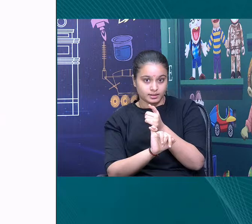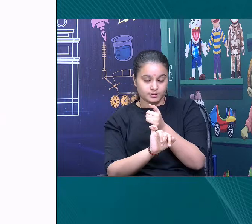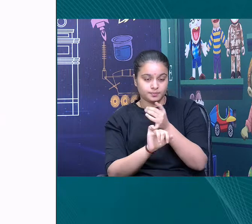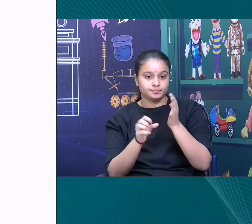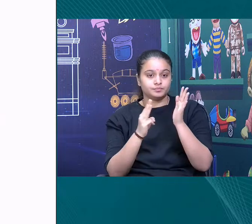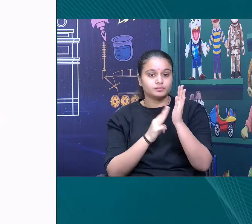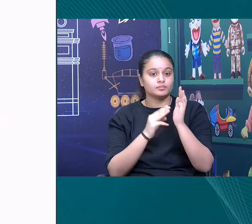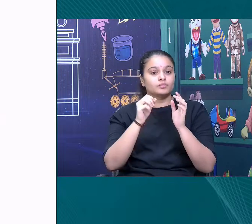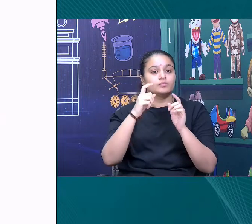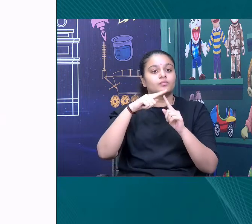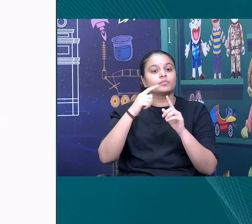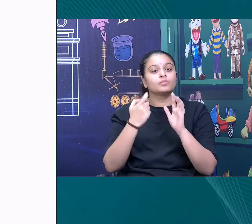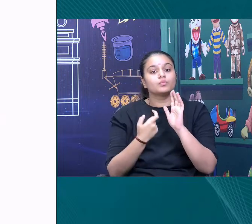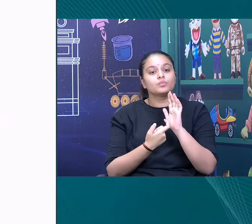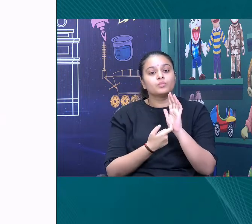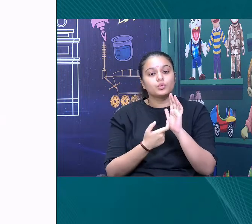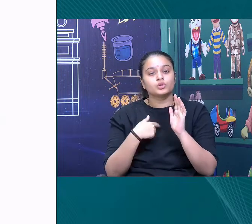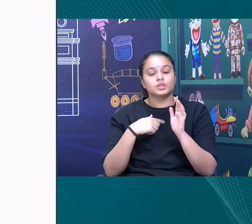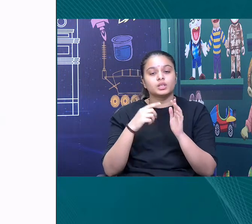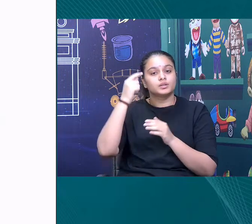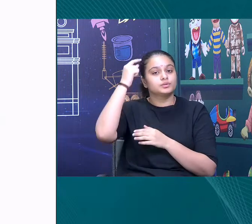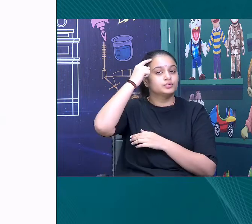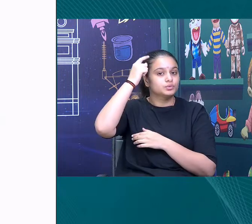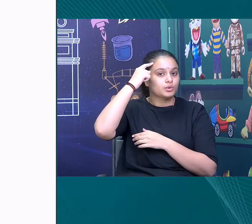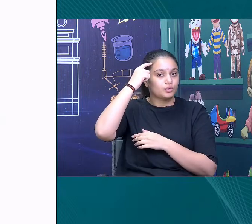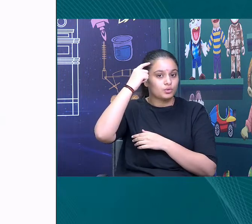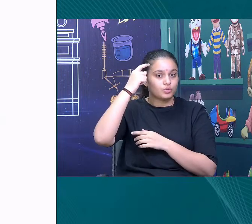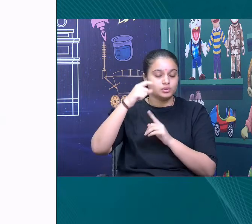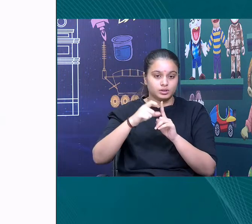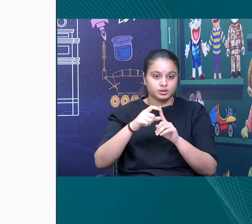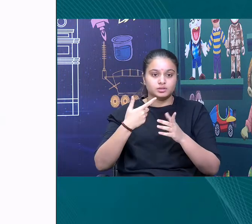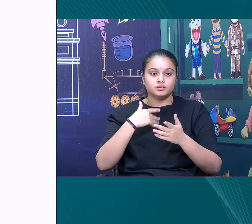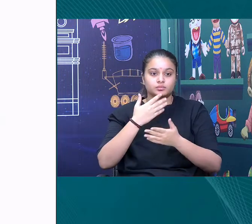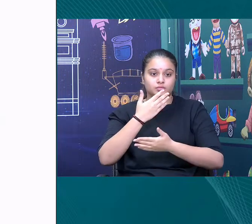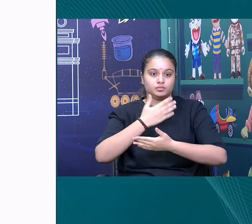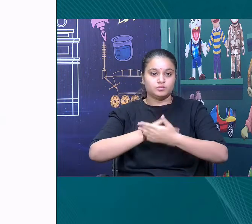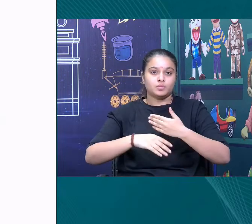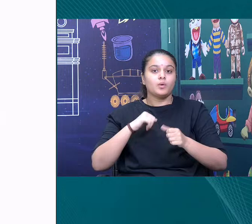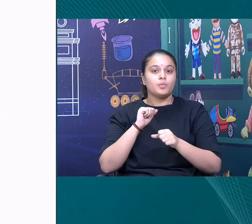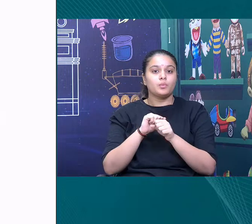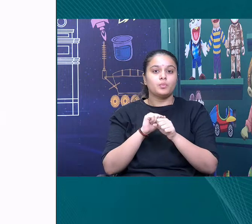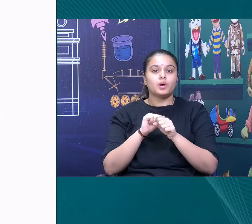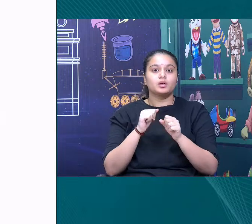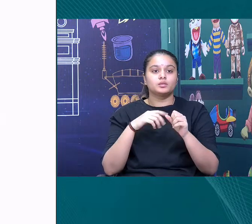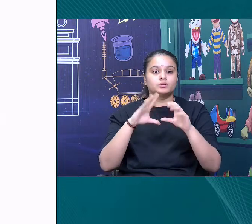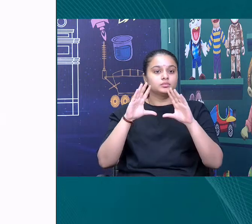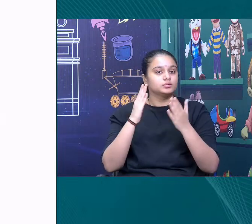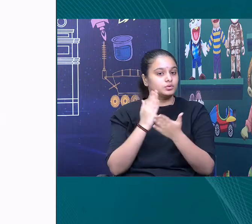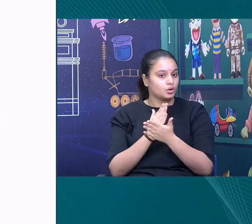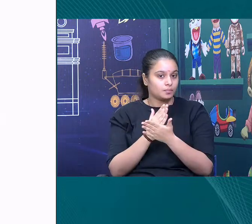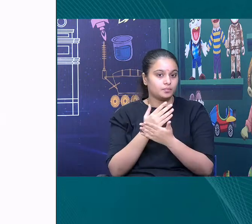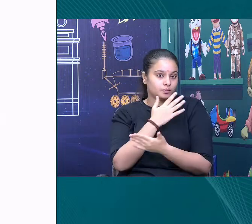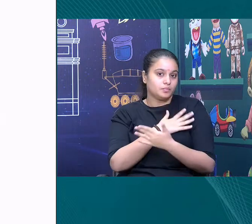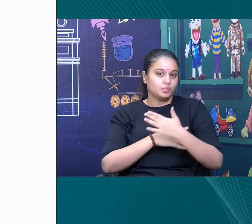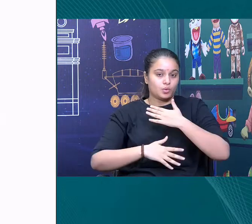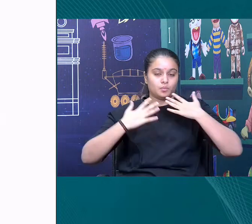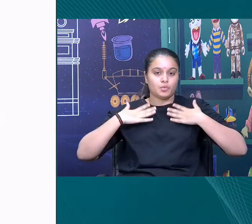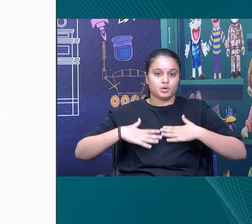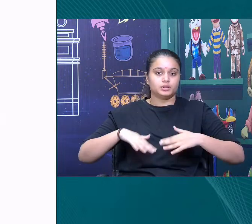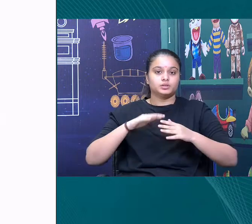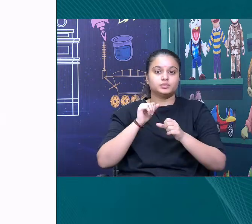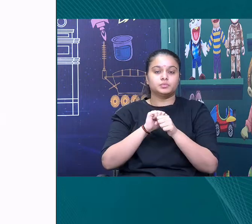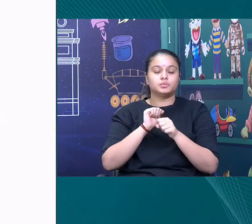neuron disease which left him paralyzed eventually at the age of 21, 22. ALS is amyotrophic